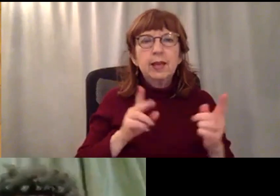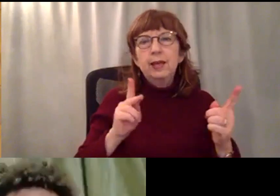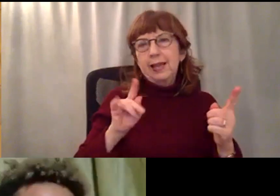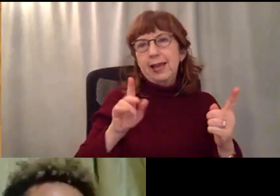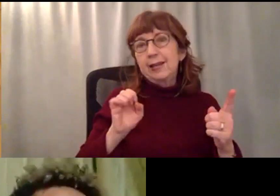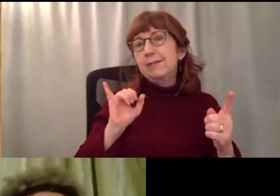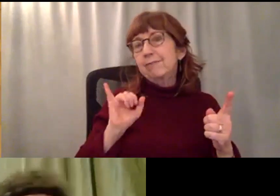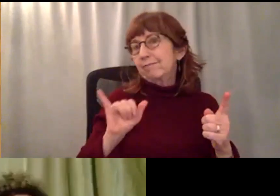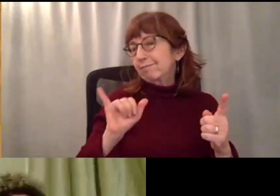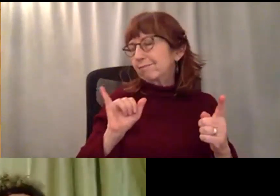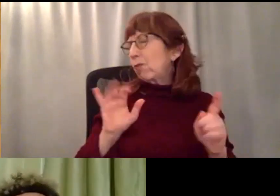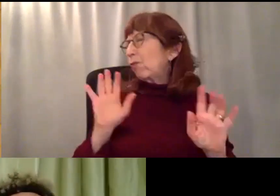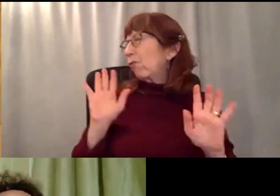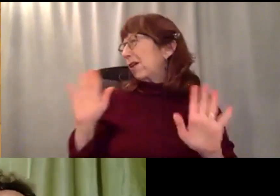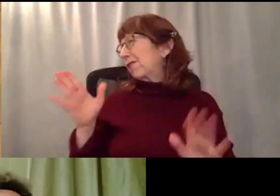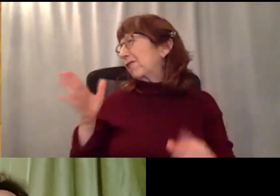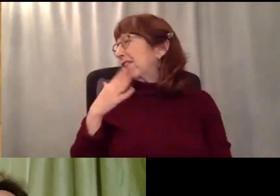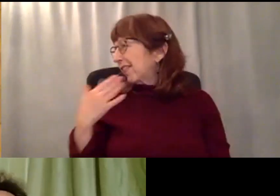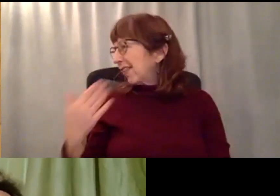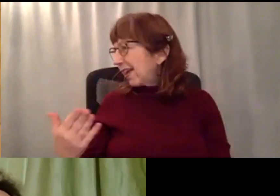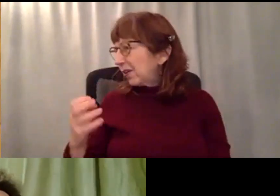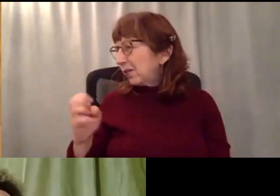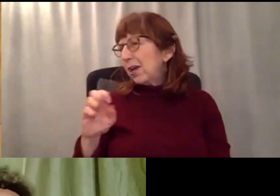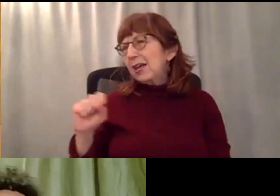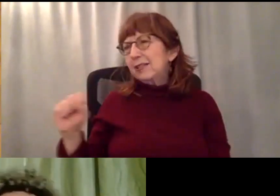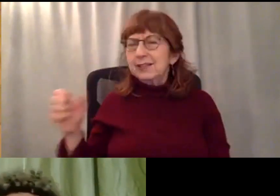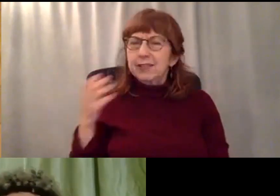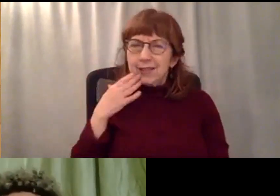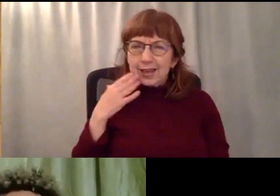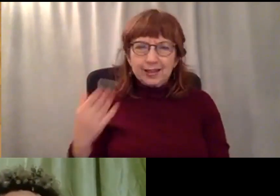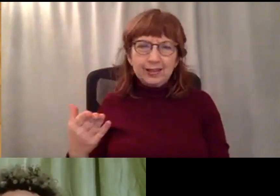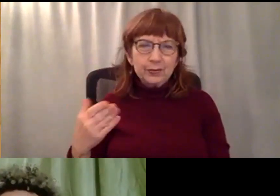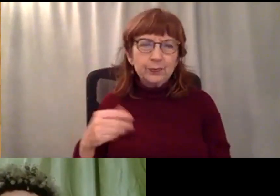Mm-hmm. Yeah. Wonderful. Thank you, S. Thank you, yeah.